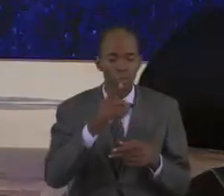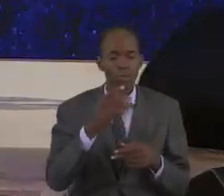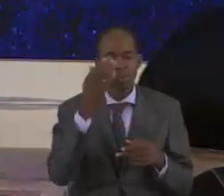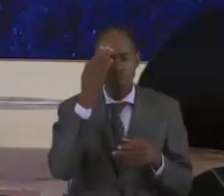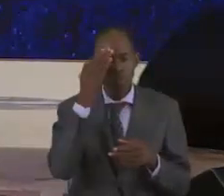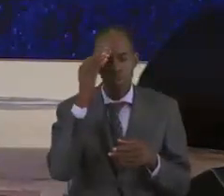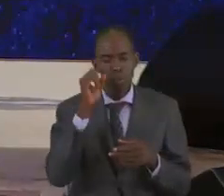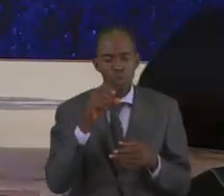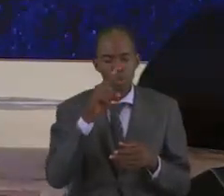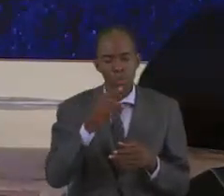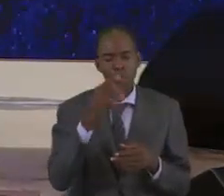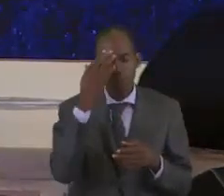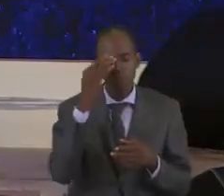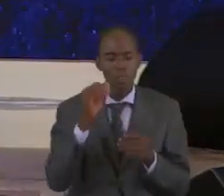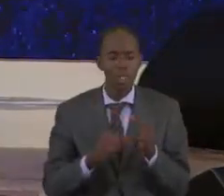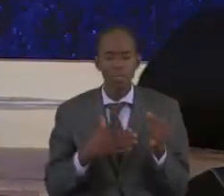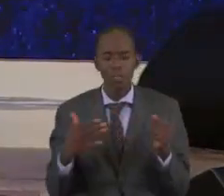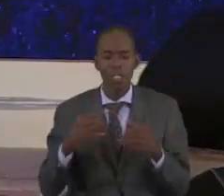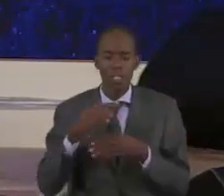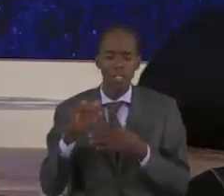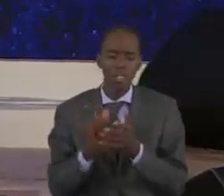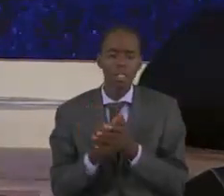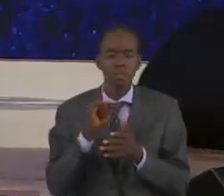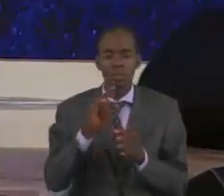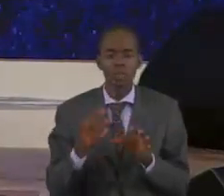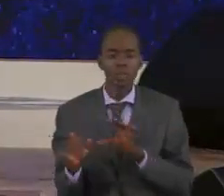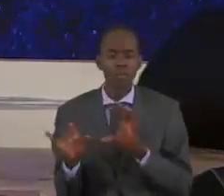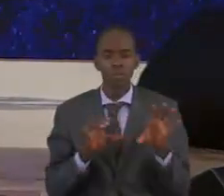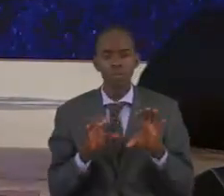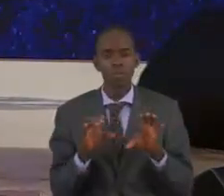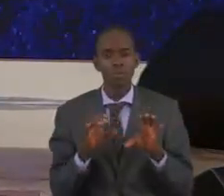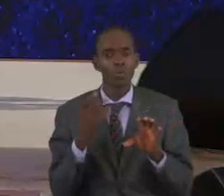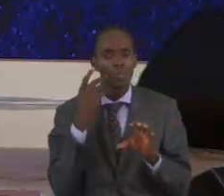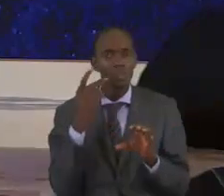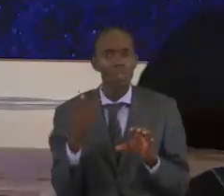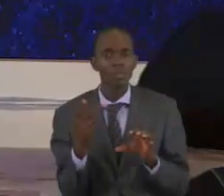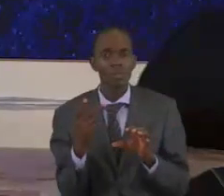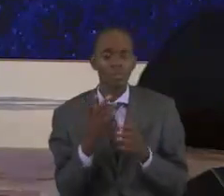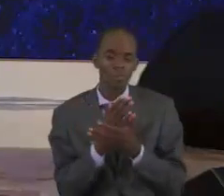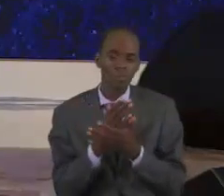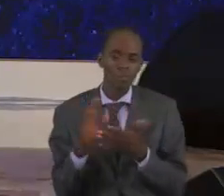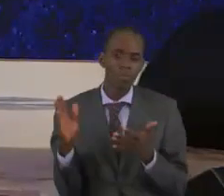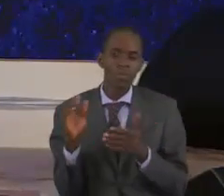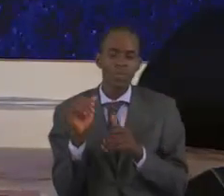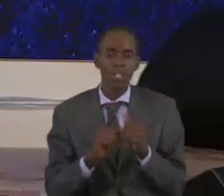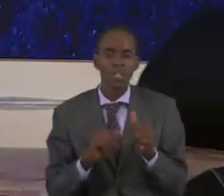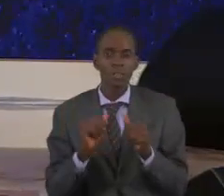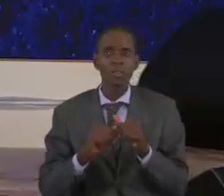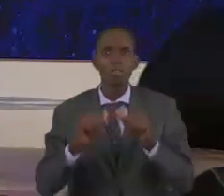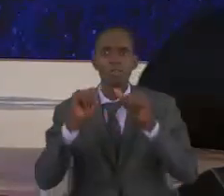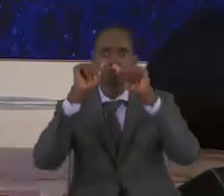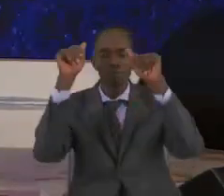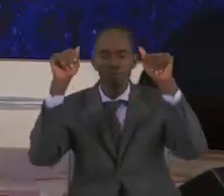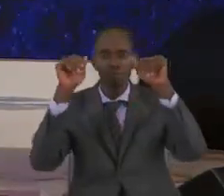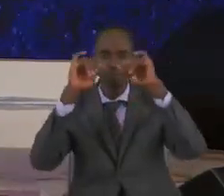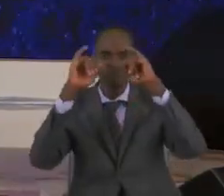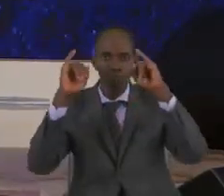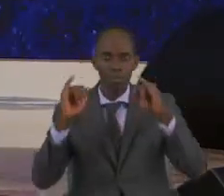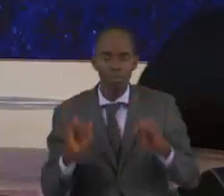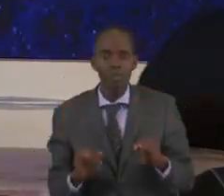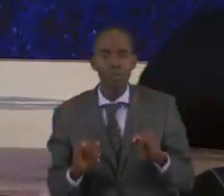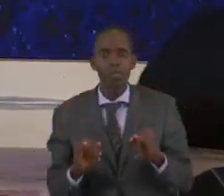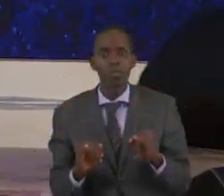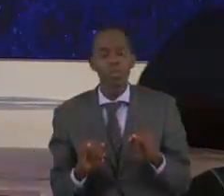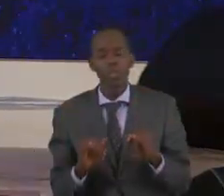and knows everything that you do. He sees every idle action. He hears every